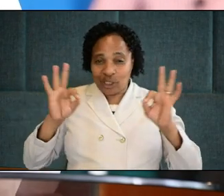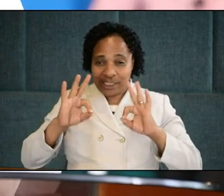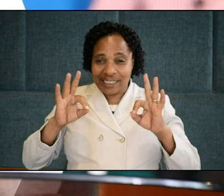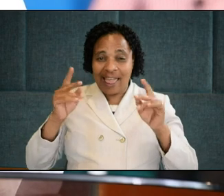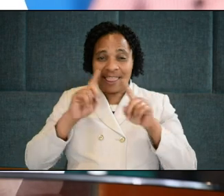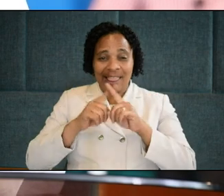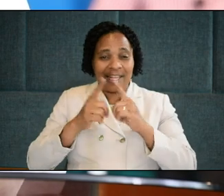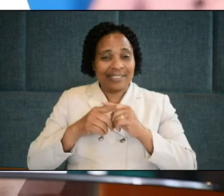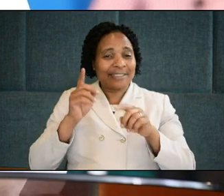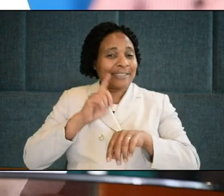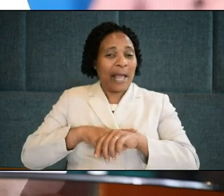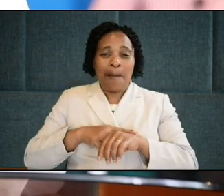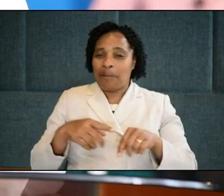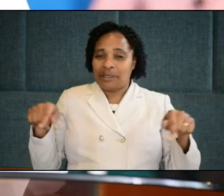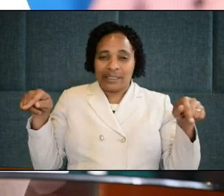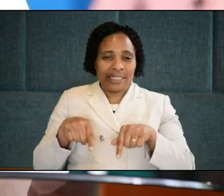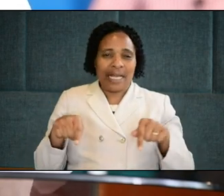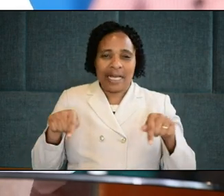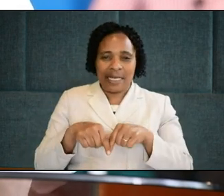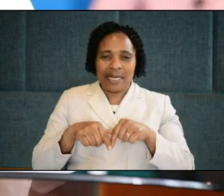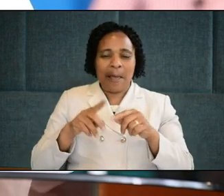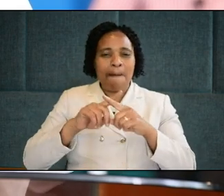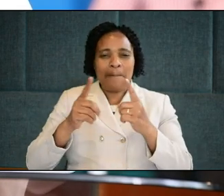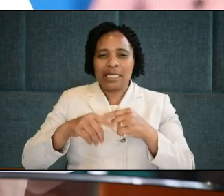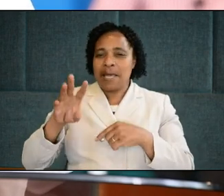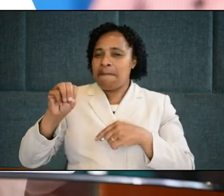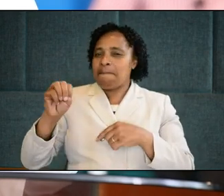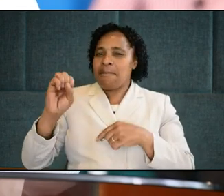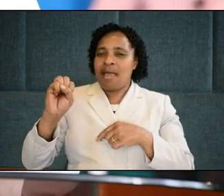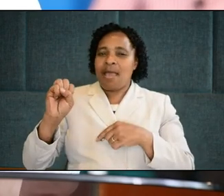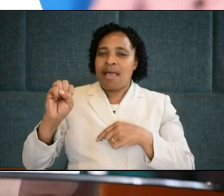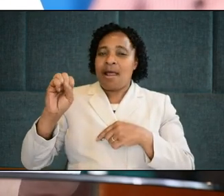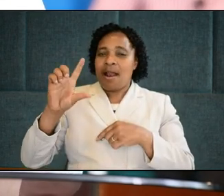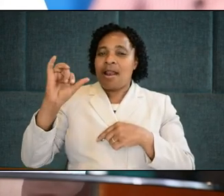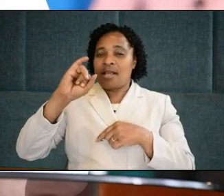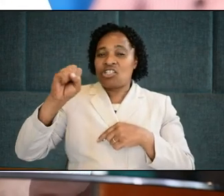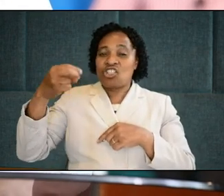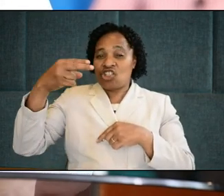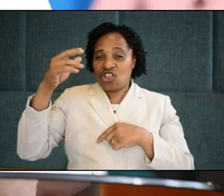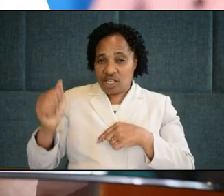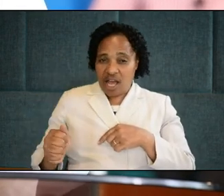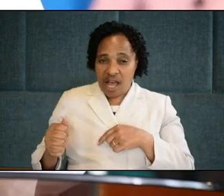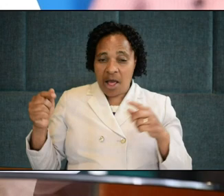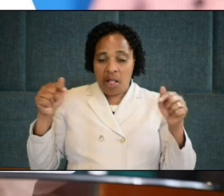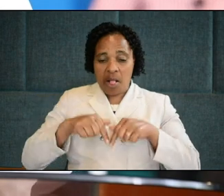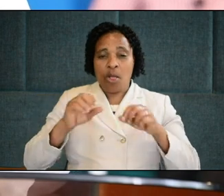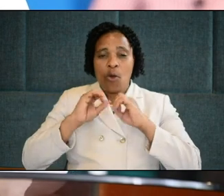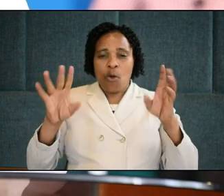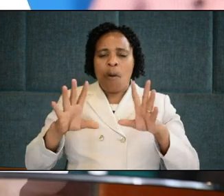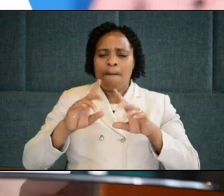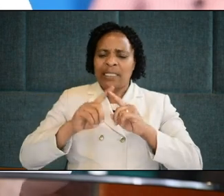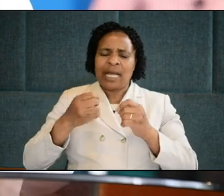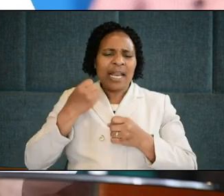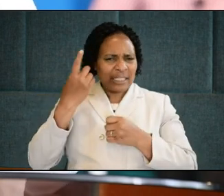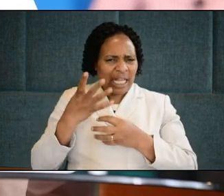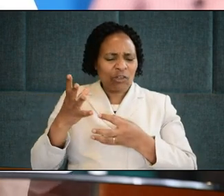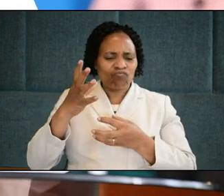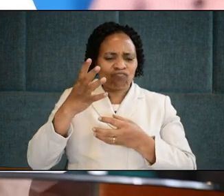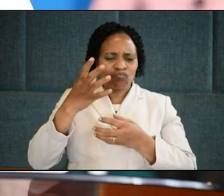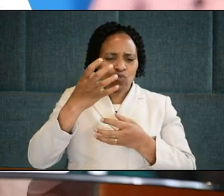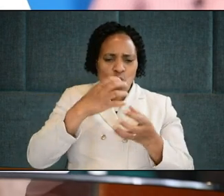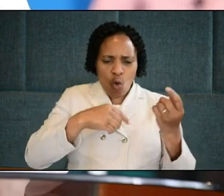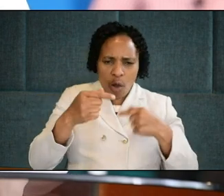scary for most. But Melissa wasn't scared. She understood about the controversy between Jesus and Satan.